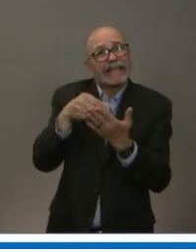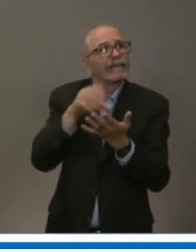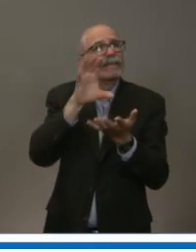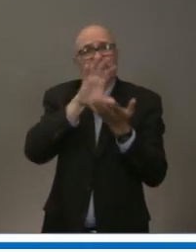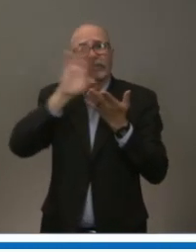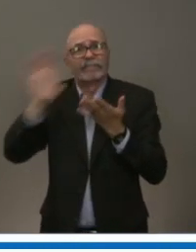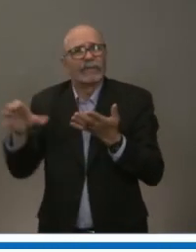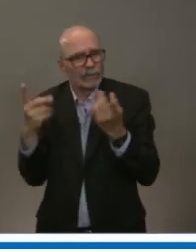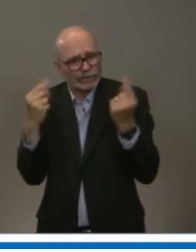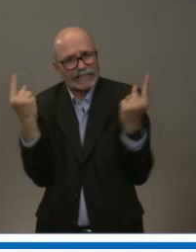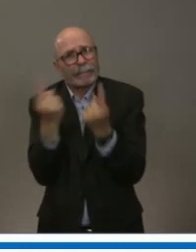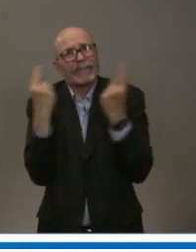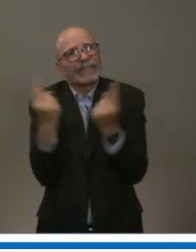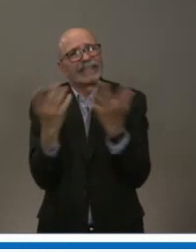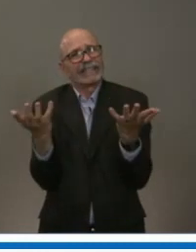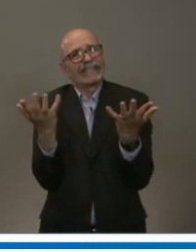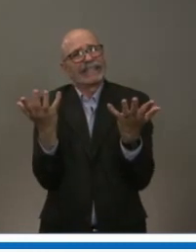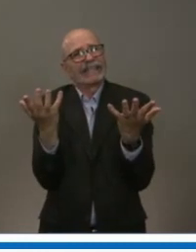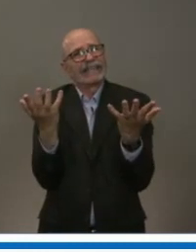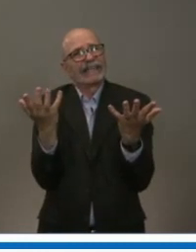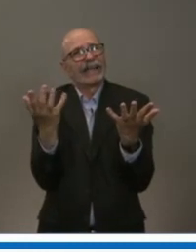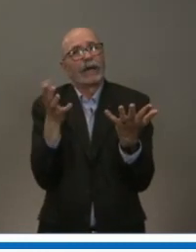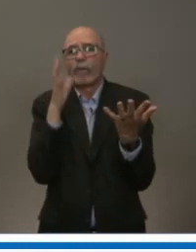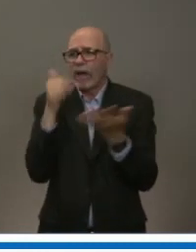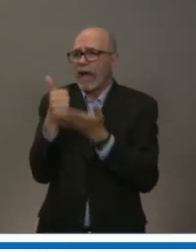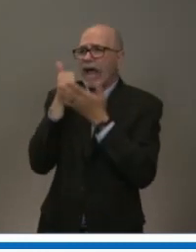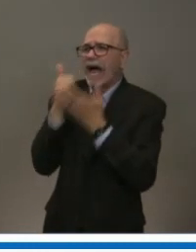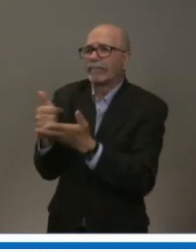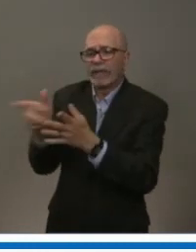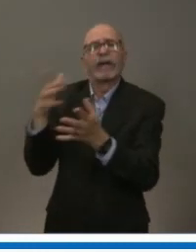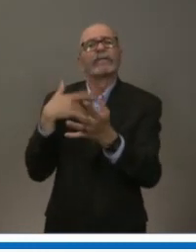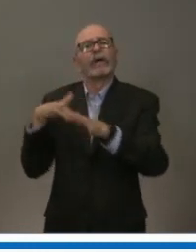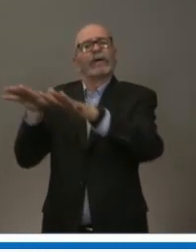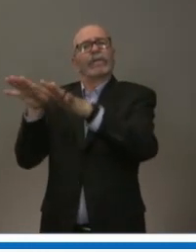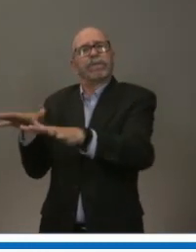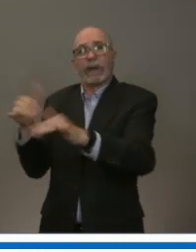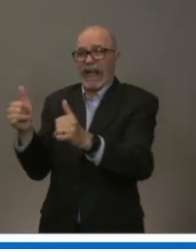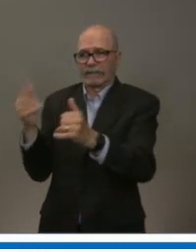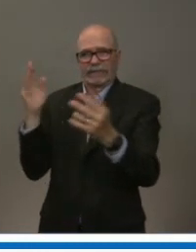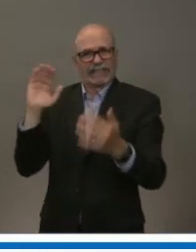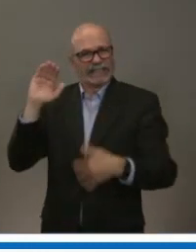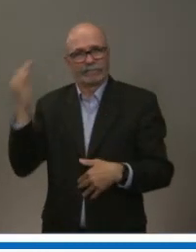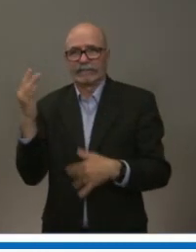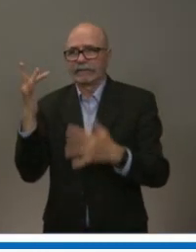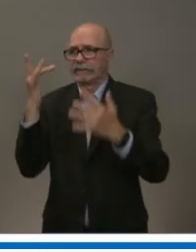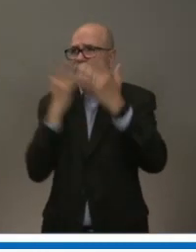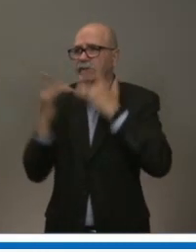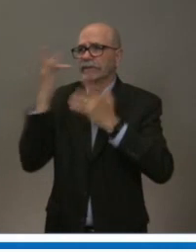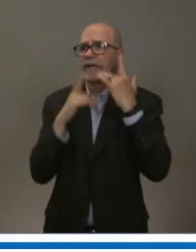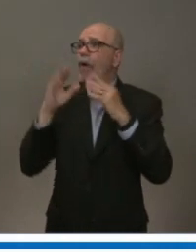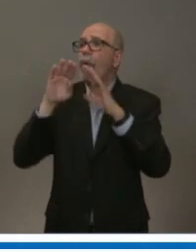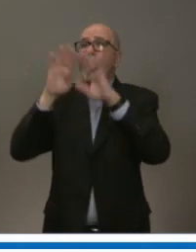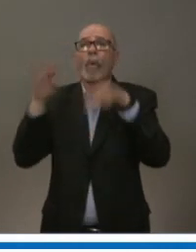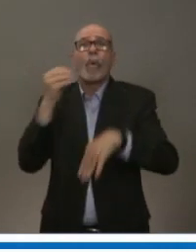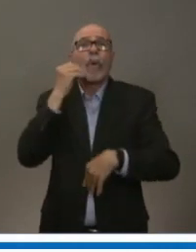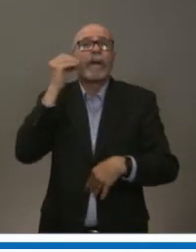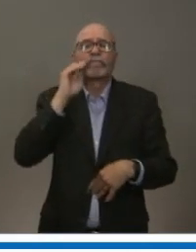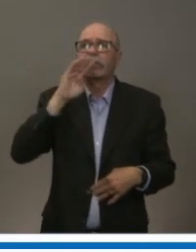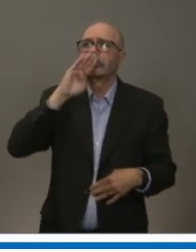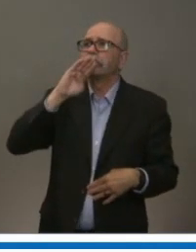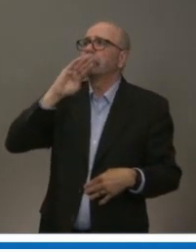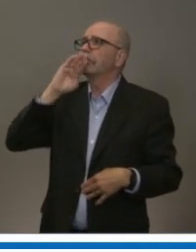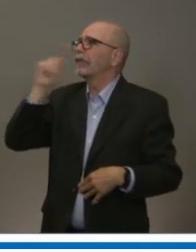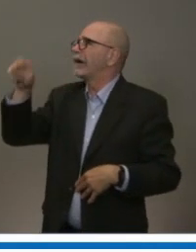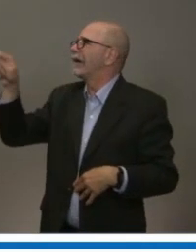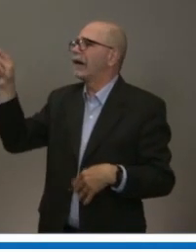can do to help with what appears to be a growing housing demand here in Nova Scotia? So thanks for the question.